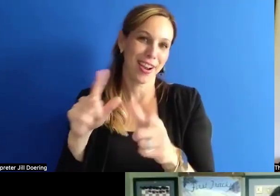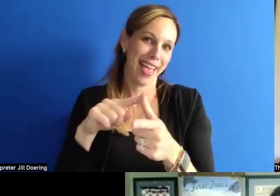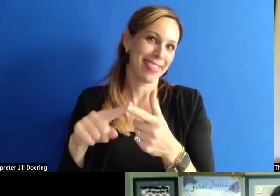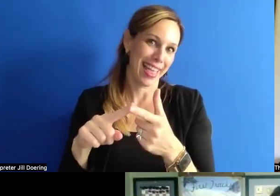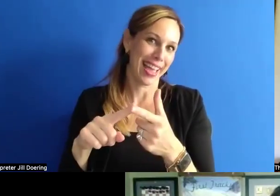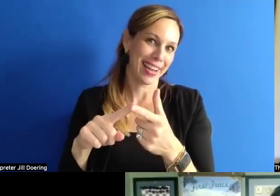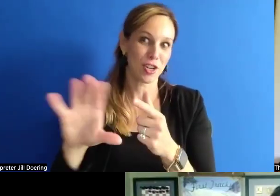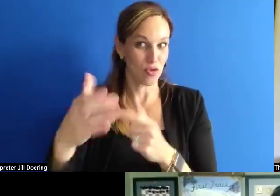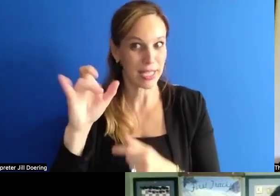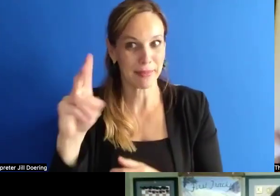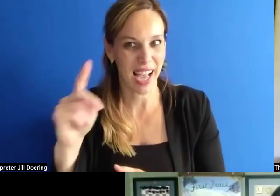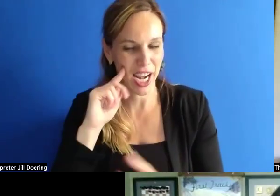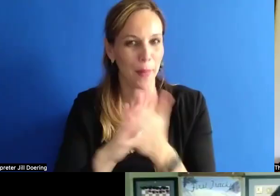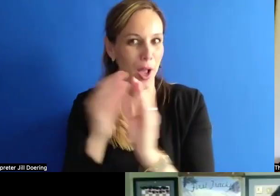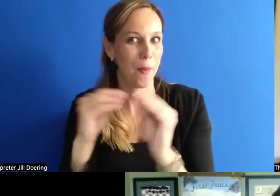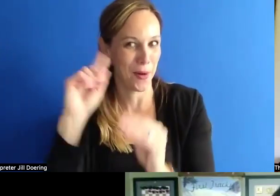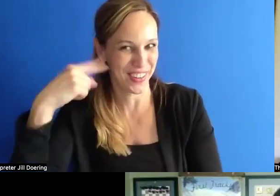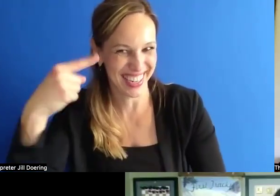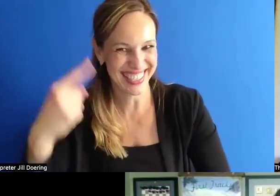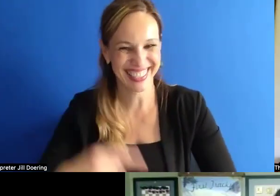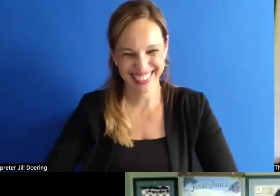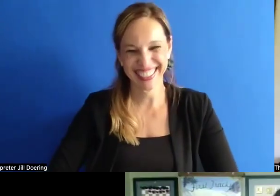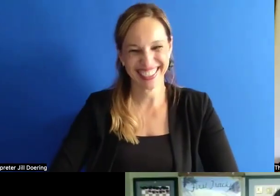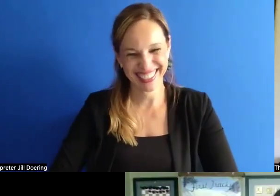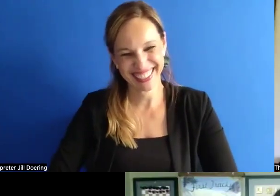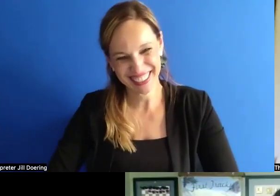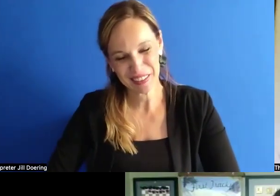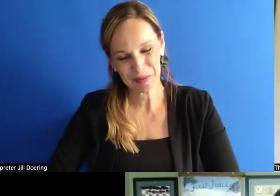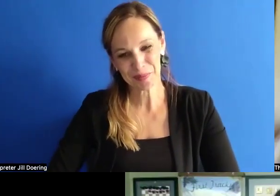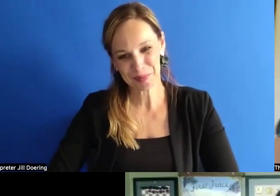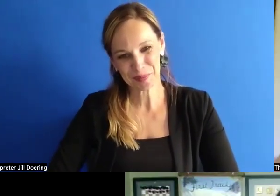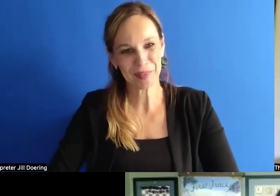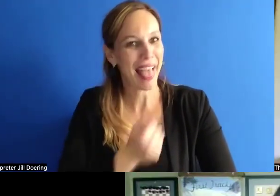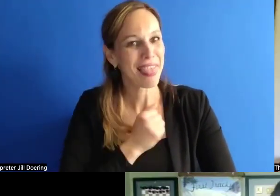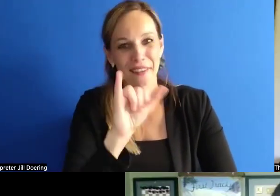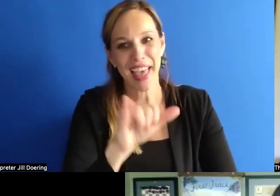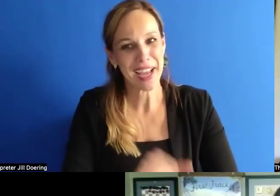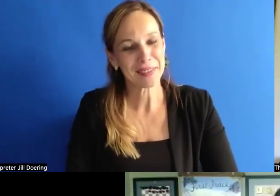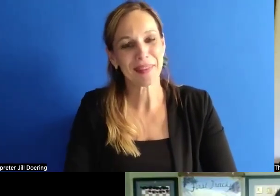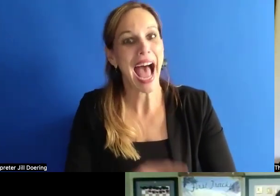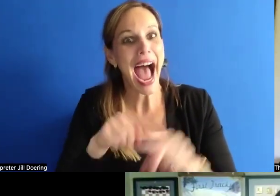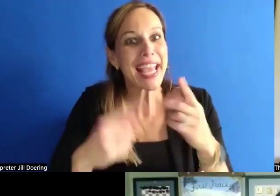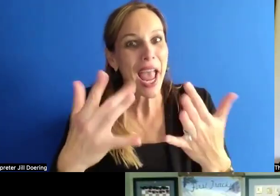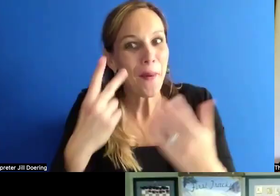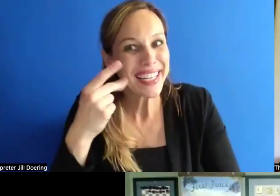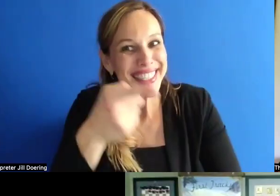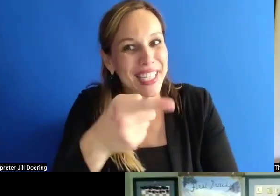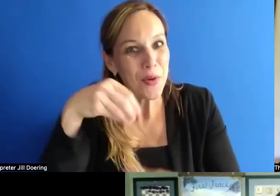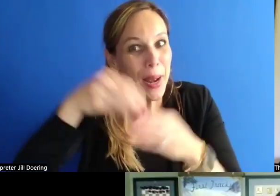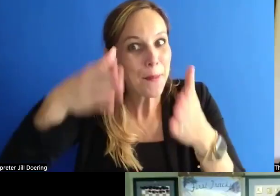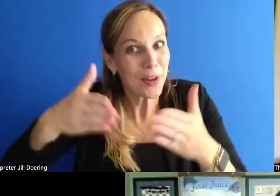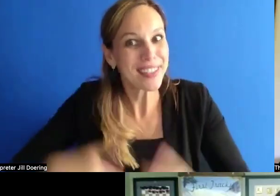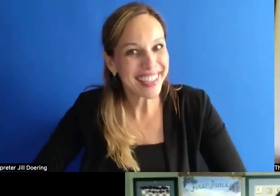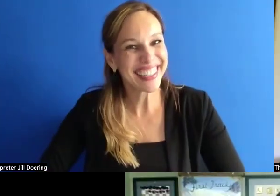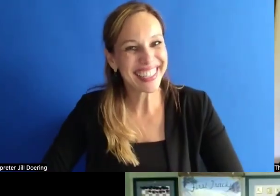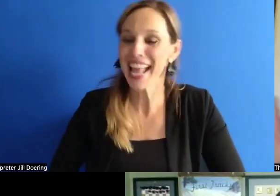at Christmas Con because it's Yes, I love easier that. there. I love that. Well, I can't wait to see you in person.